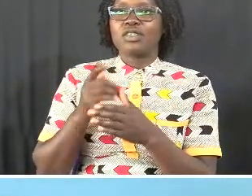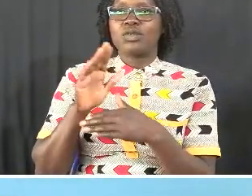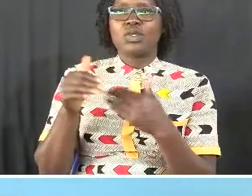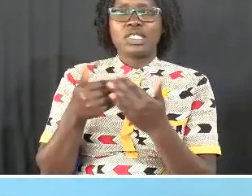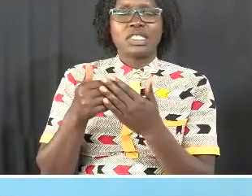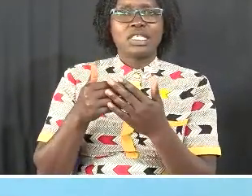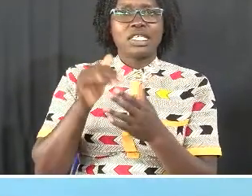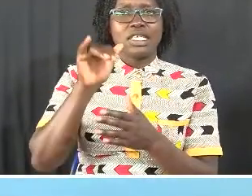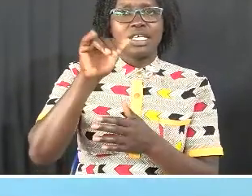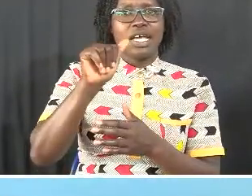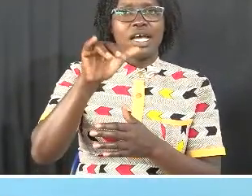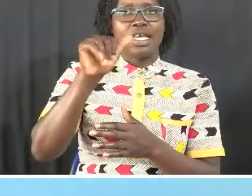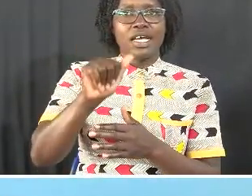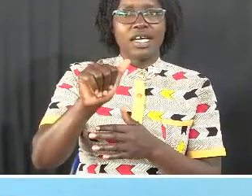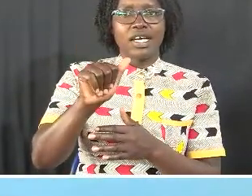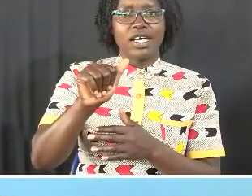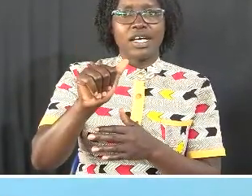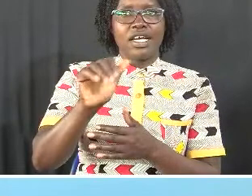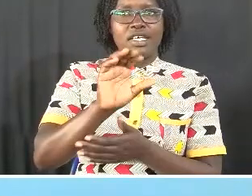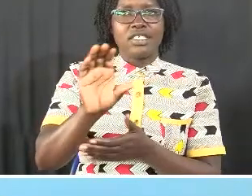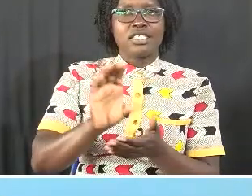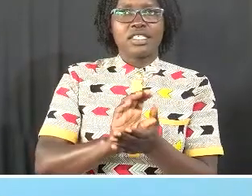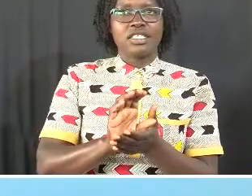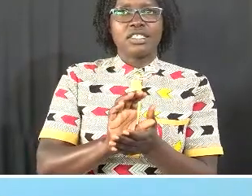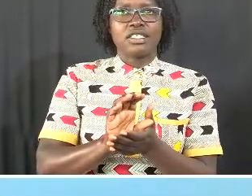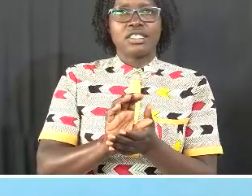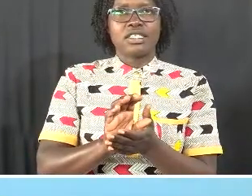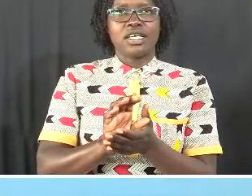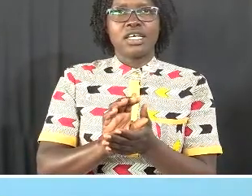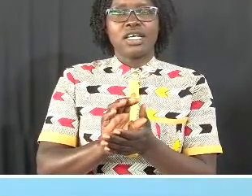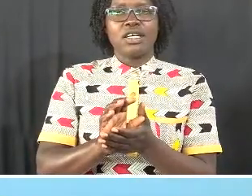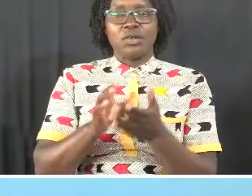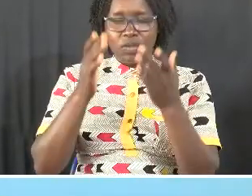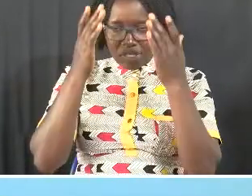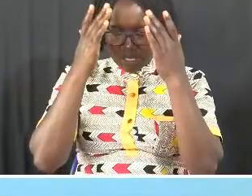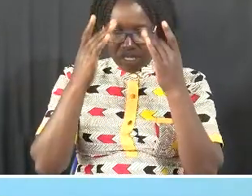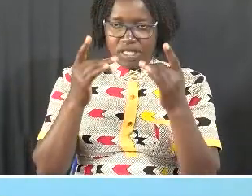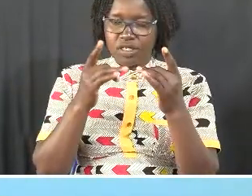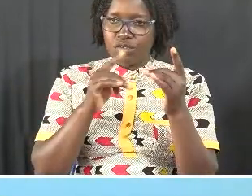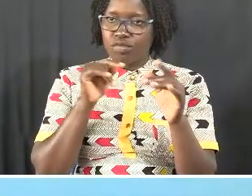center, we decided to go into that center.